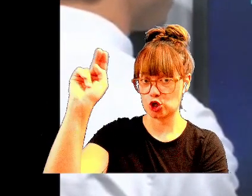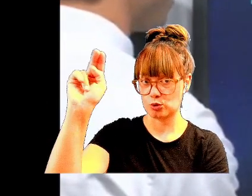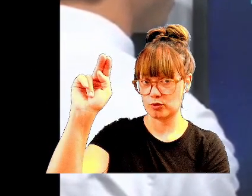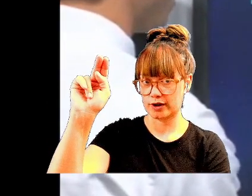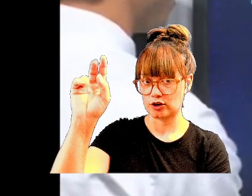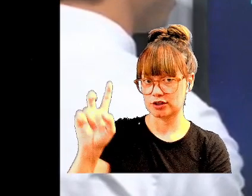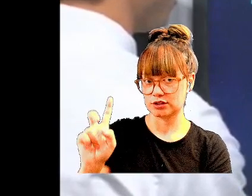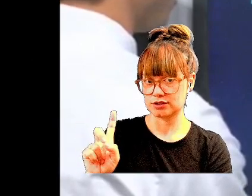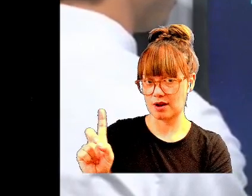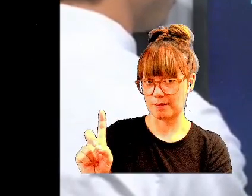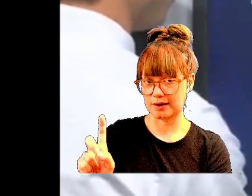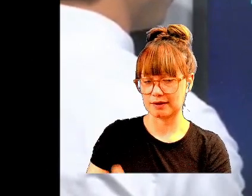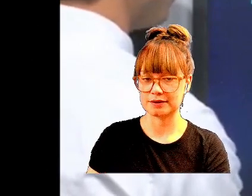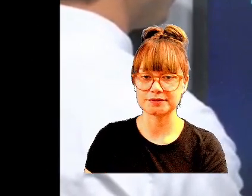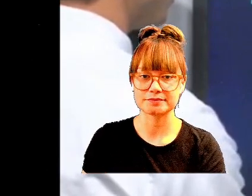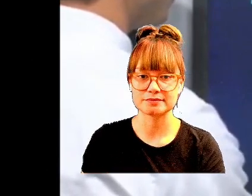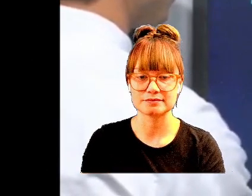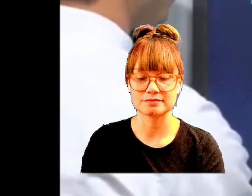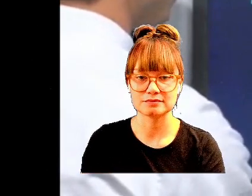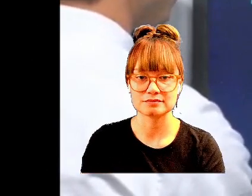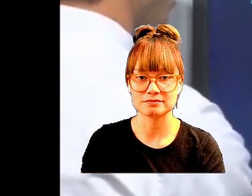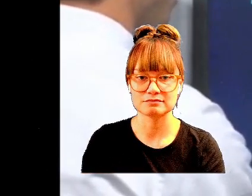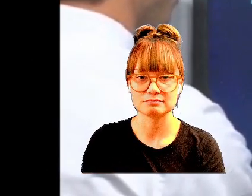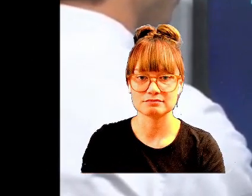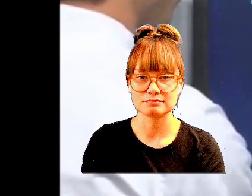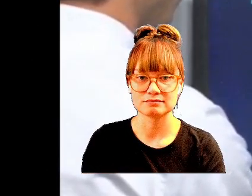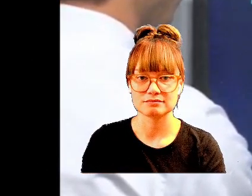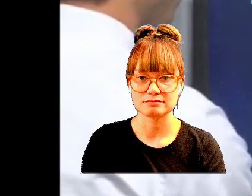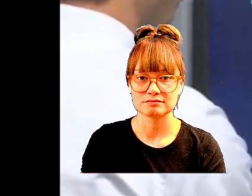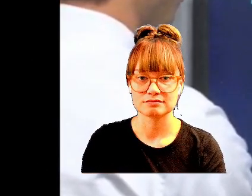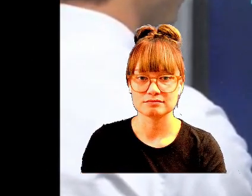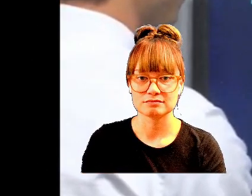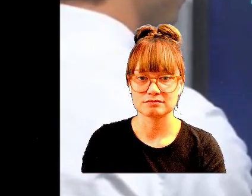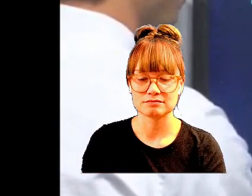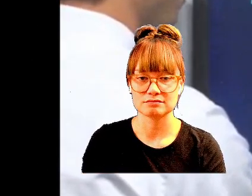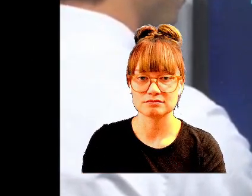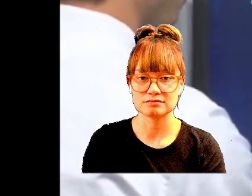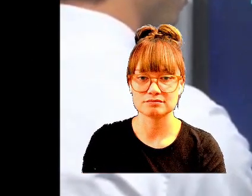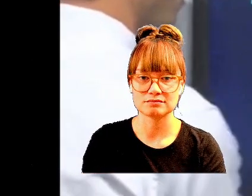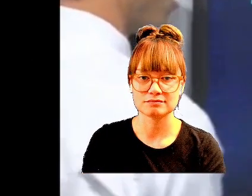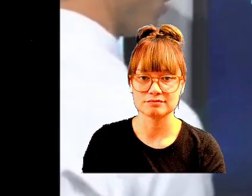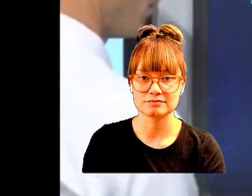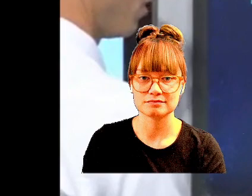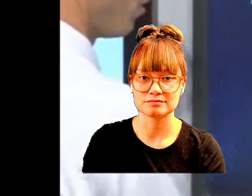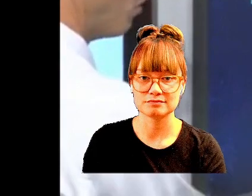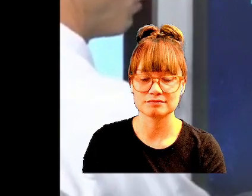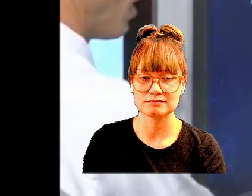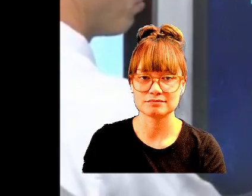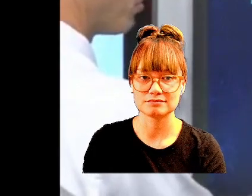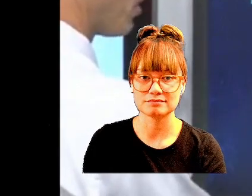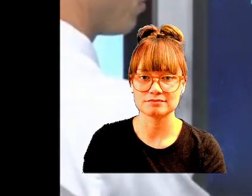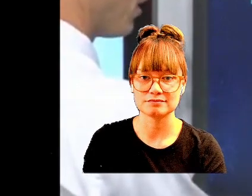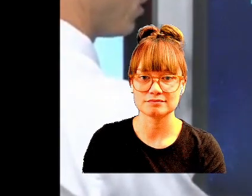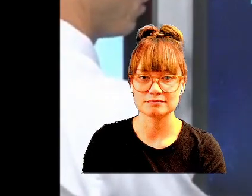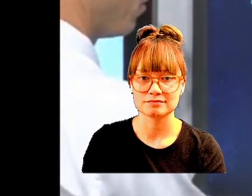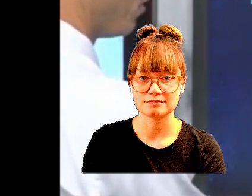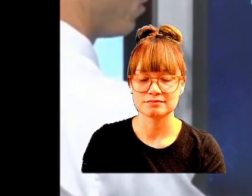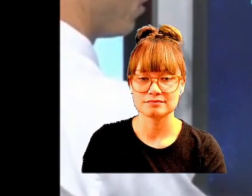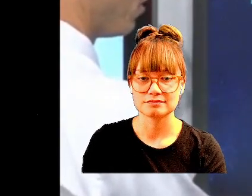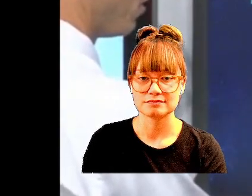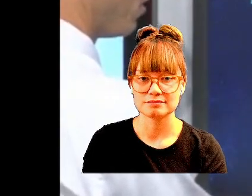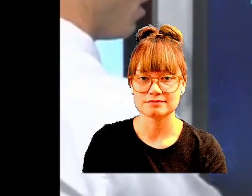20/8, which is 10/4. We divide both sides by